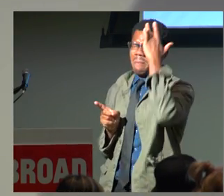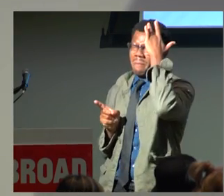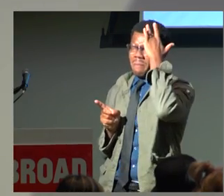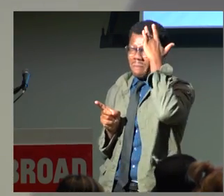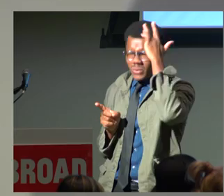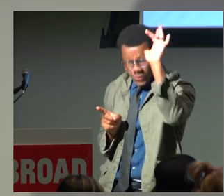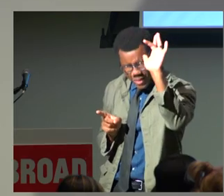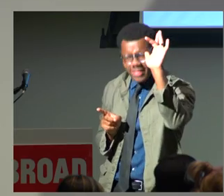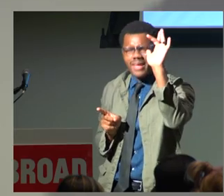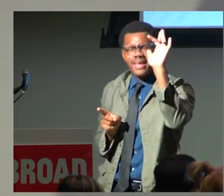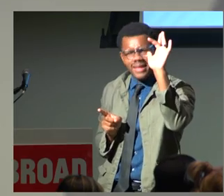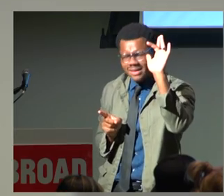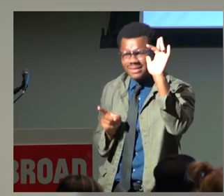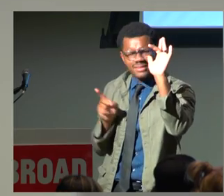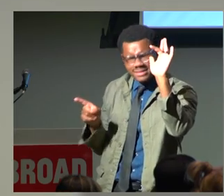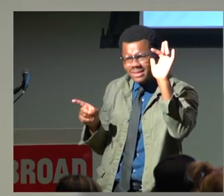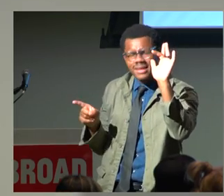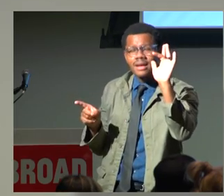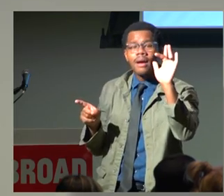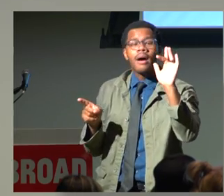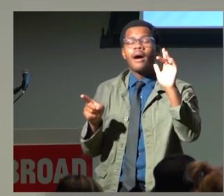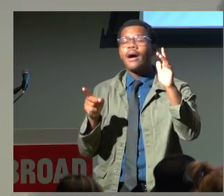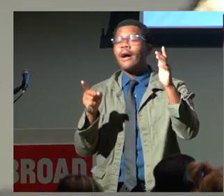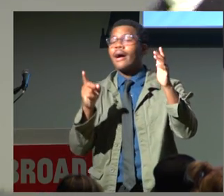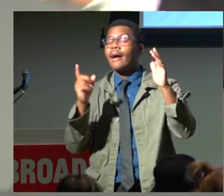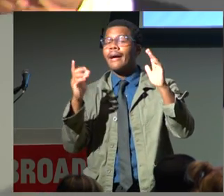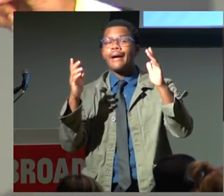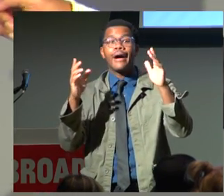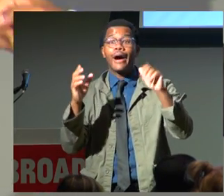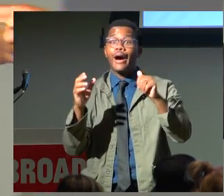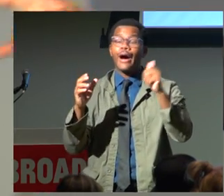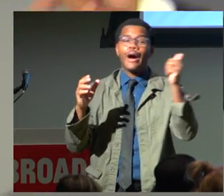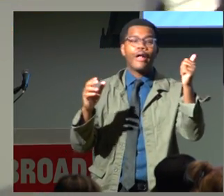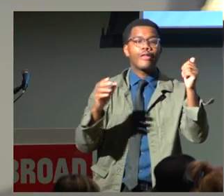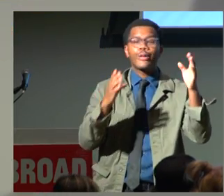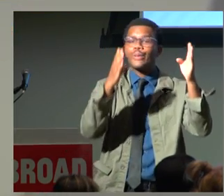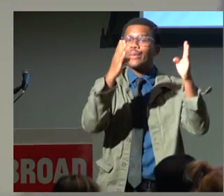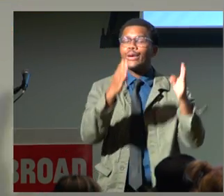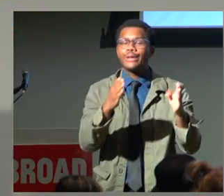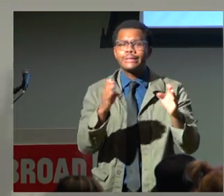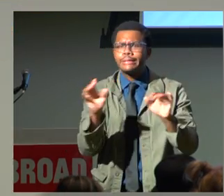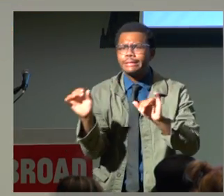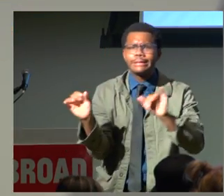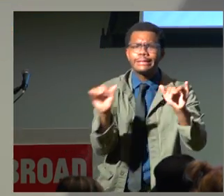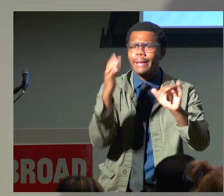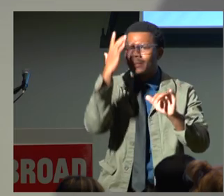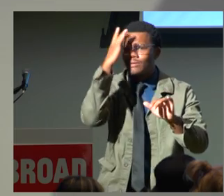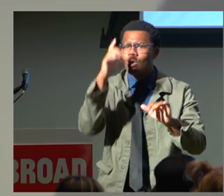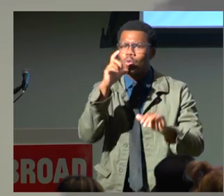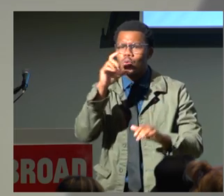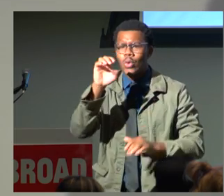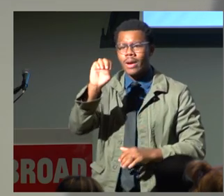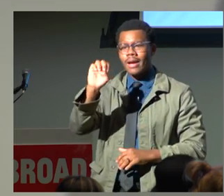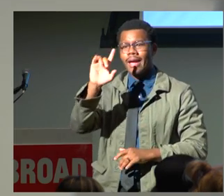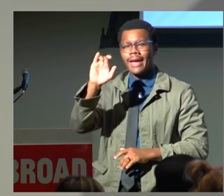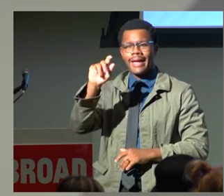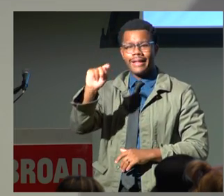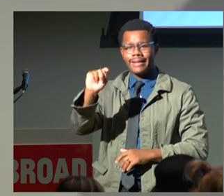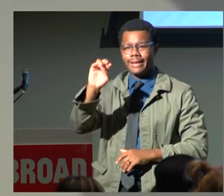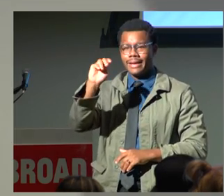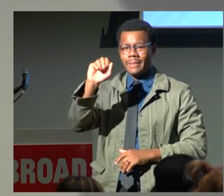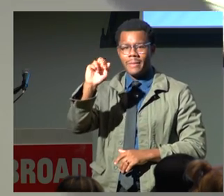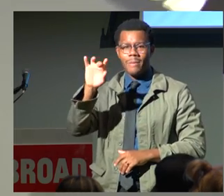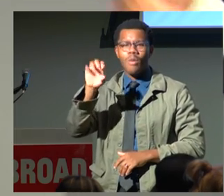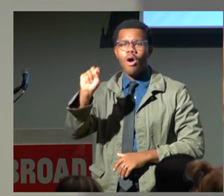met. The only other person I know who is probably as smart as Donna is a guy named Elliot Marks. I went to high school with this